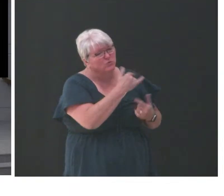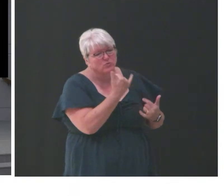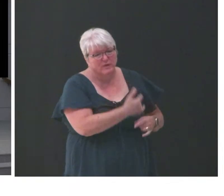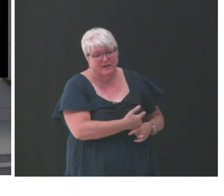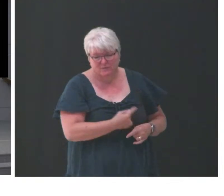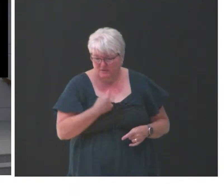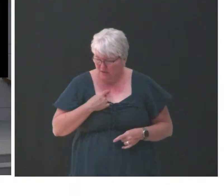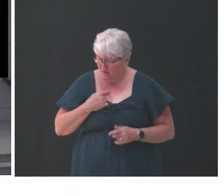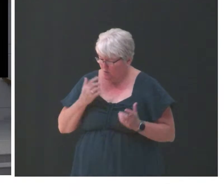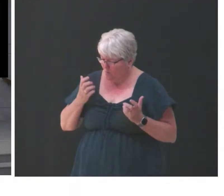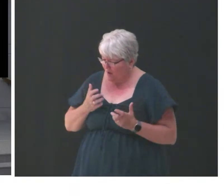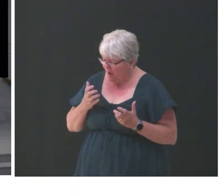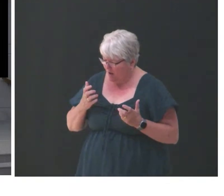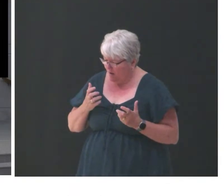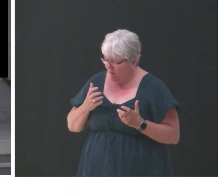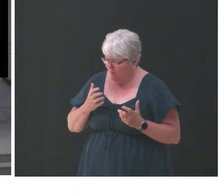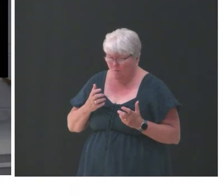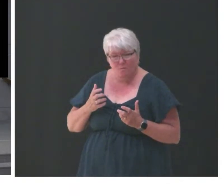say, wow,